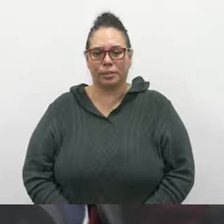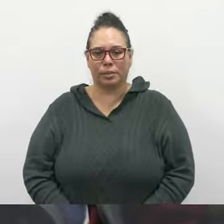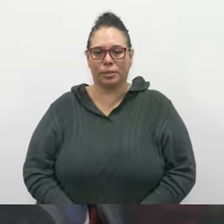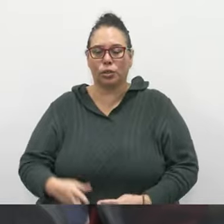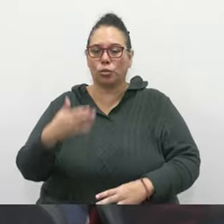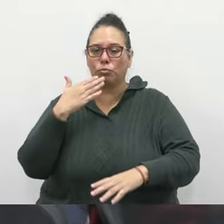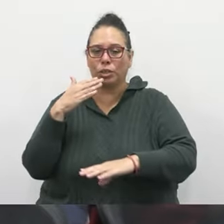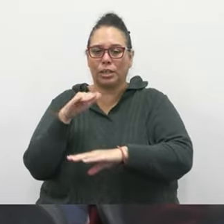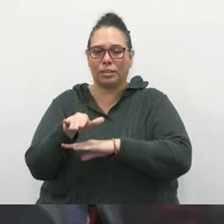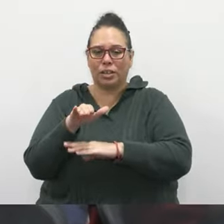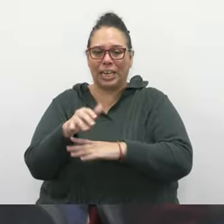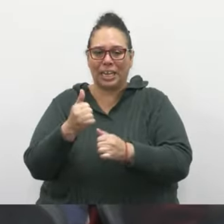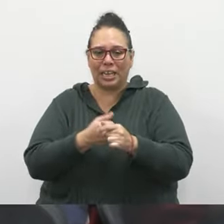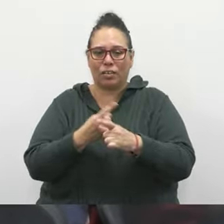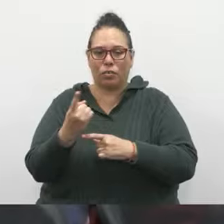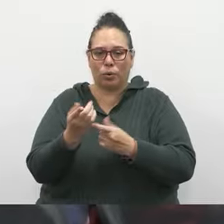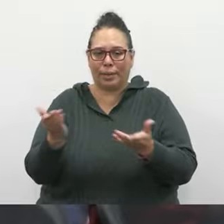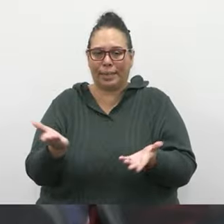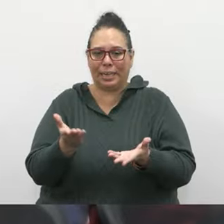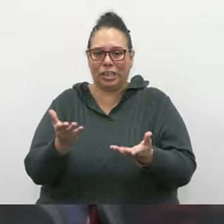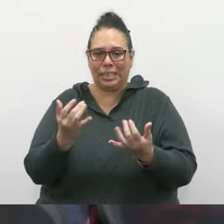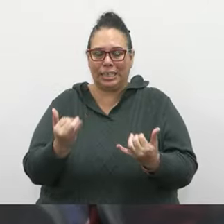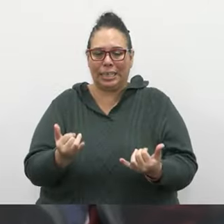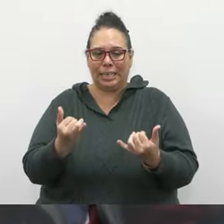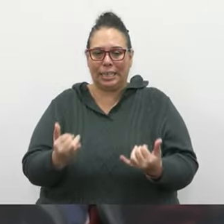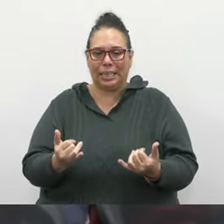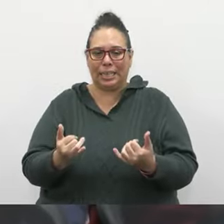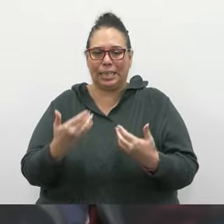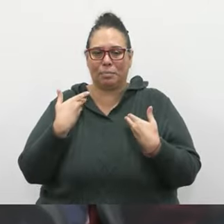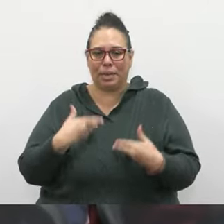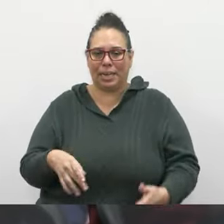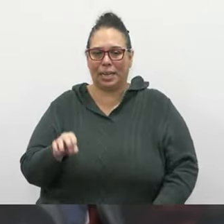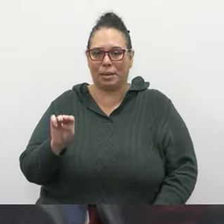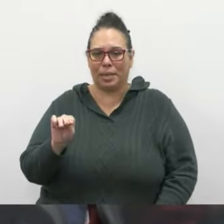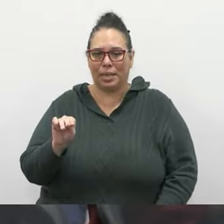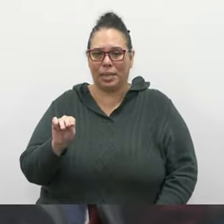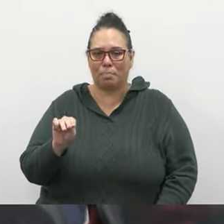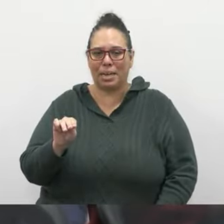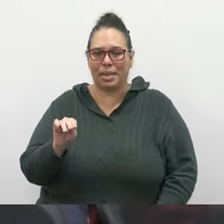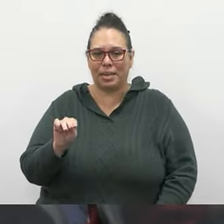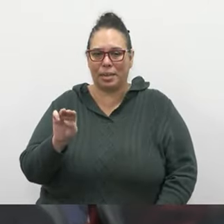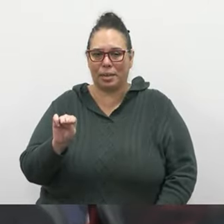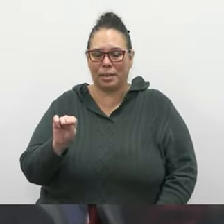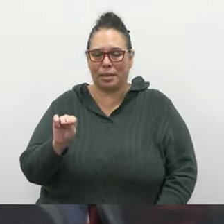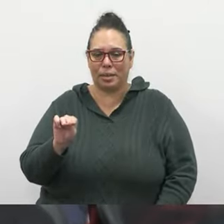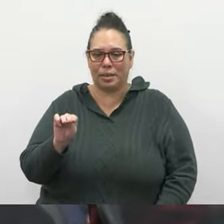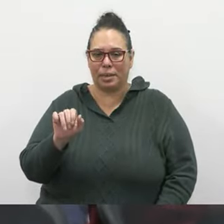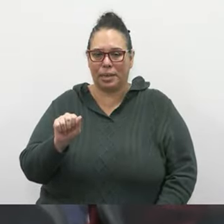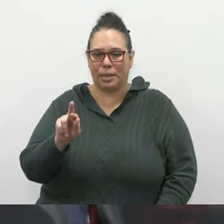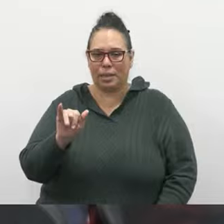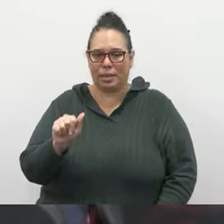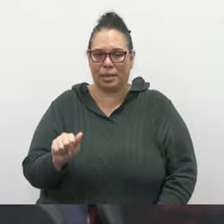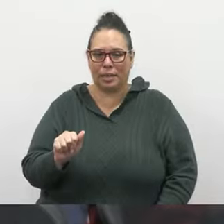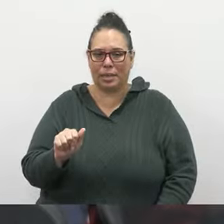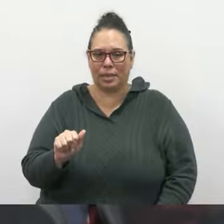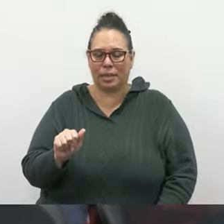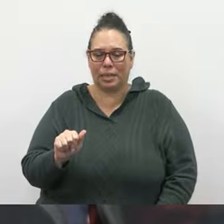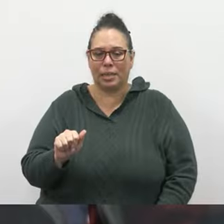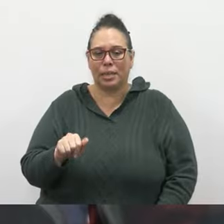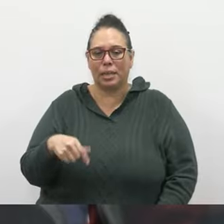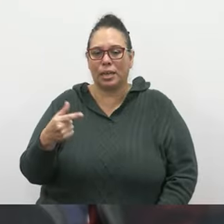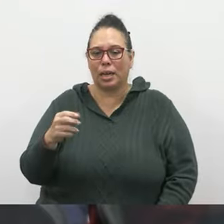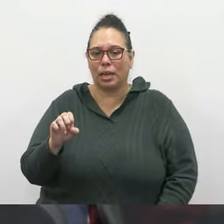Good afternoon to everyone present here today. My name is Jessica Gonzalez. My name is Maria Inés